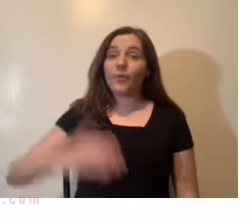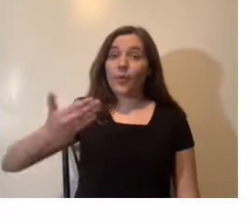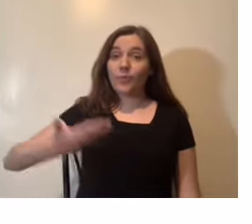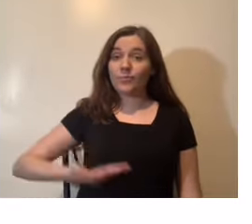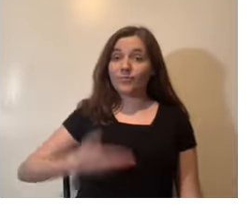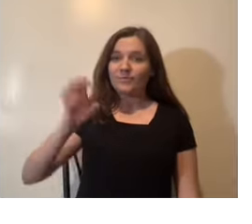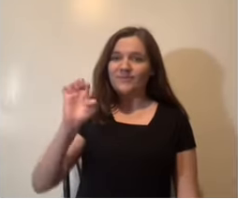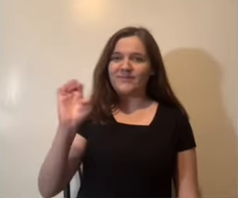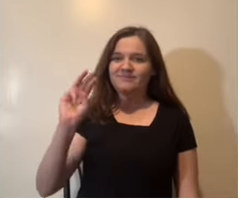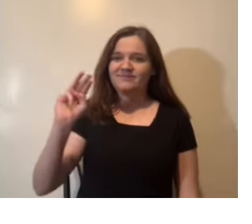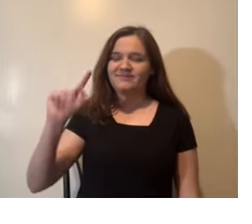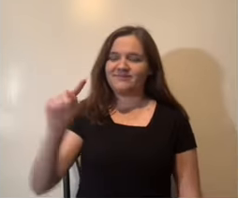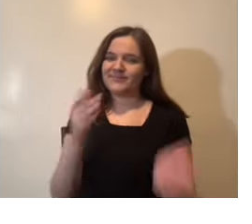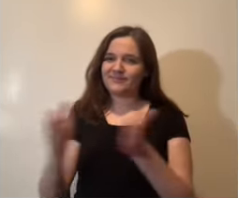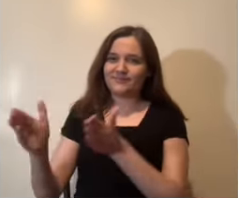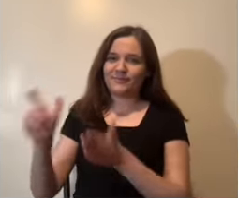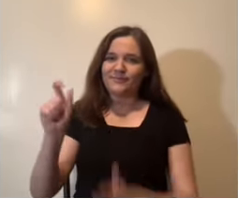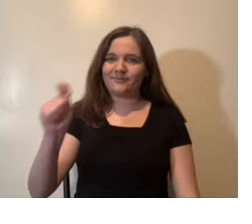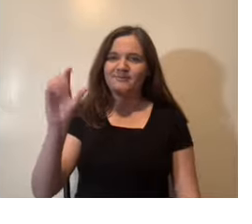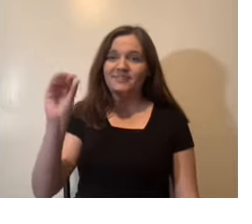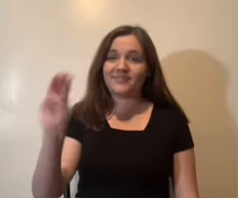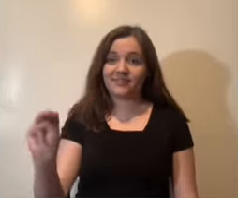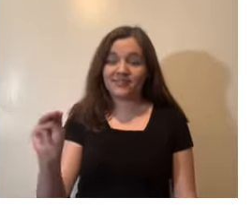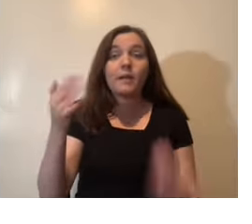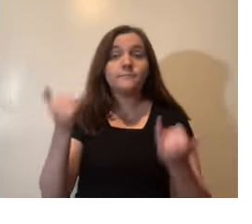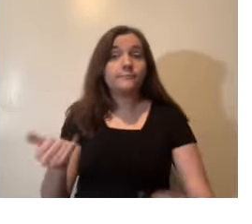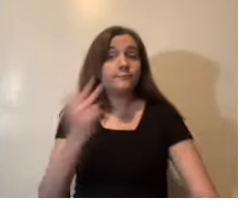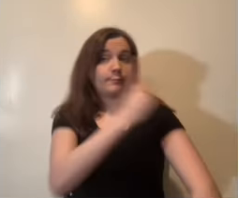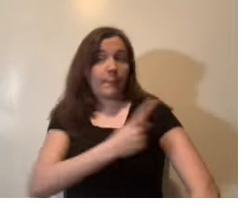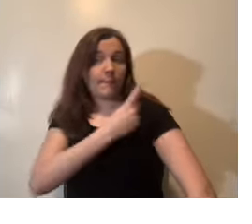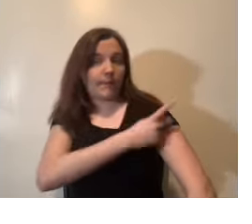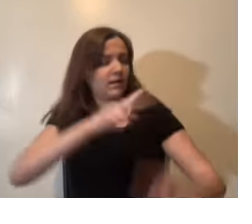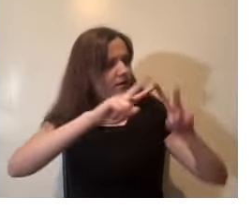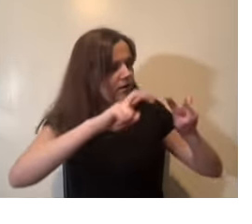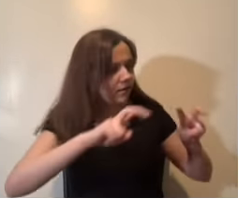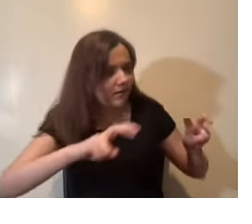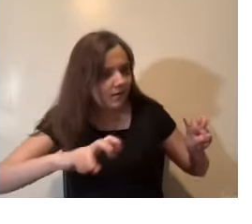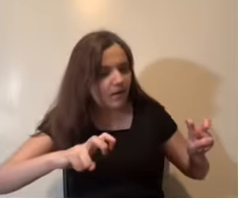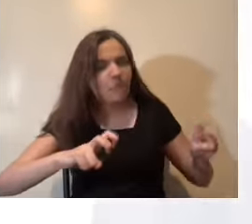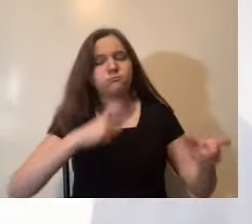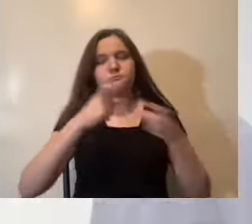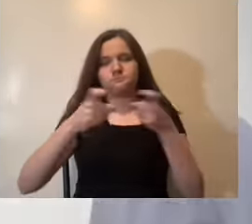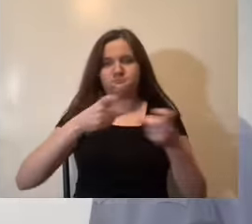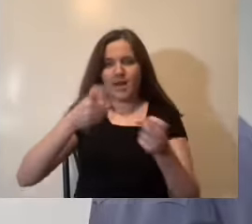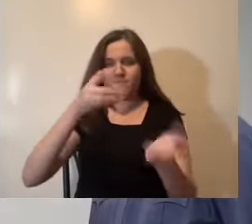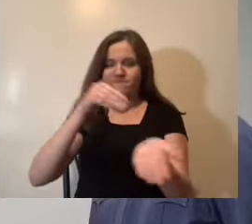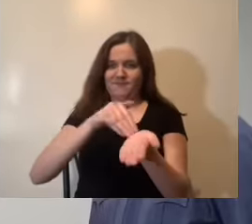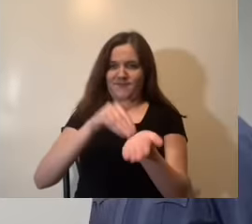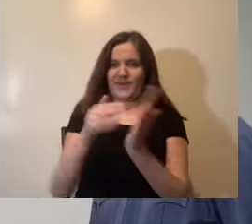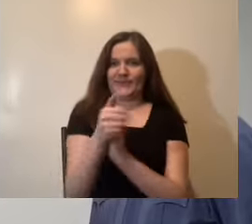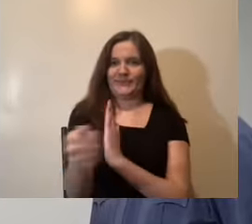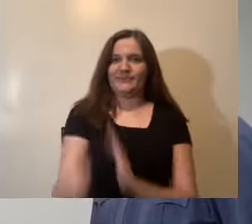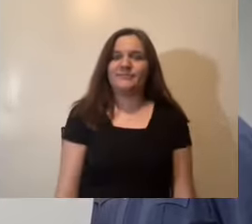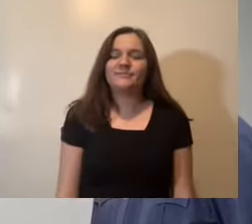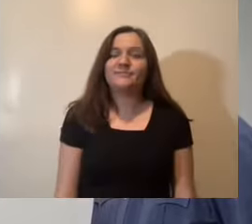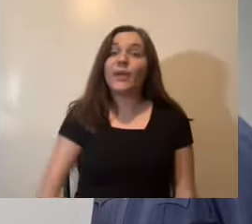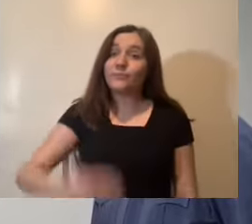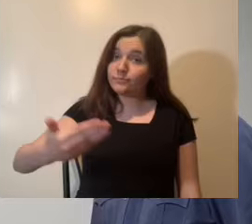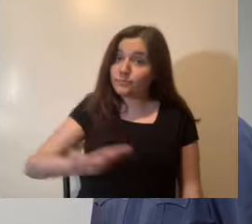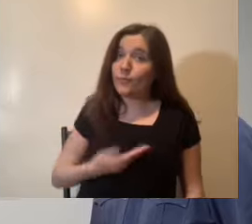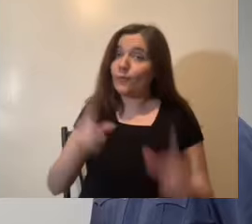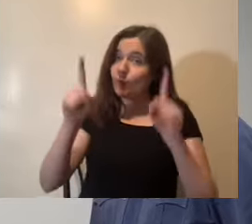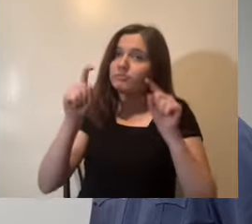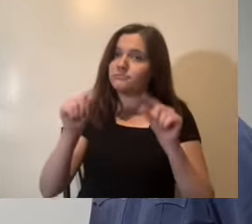Welcome to EMTprep.com. This is the Patient Assessment Management Medical Skill. Welcome to the Medical Patient Assessment